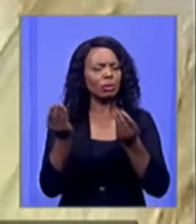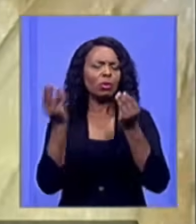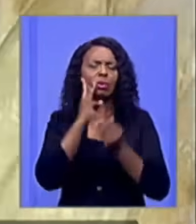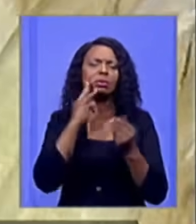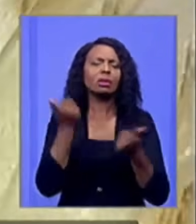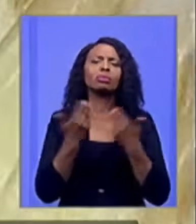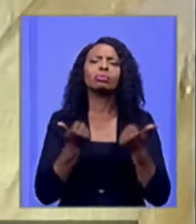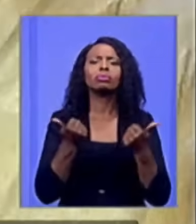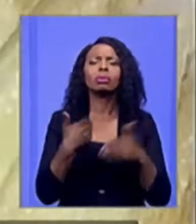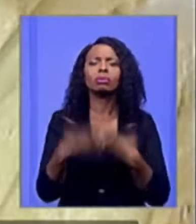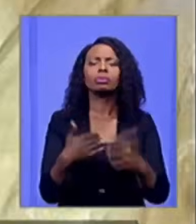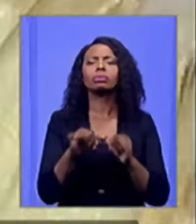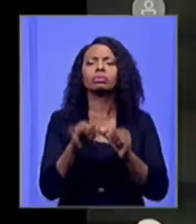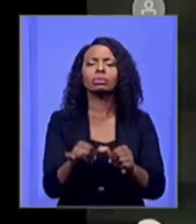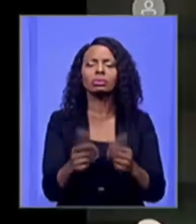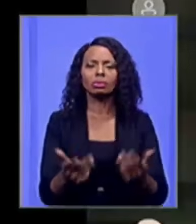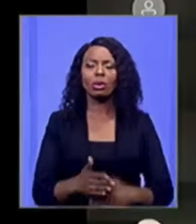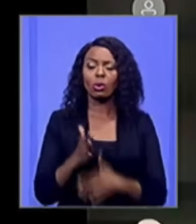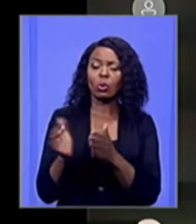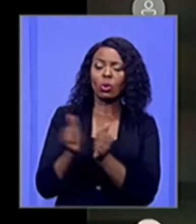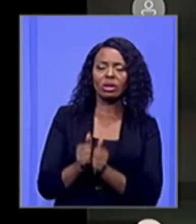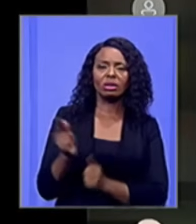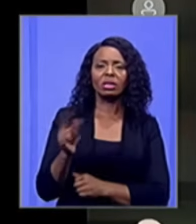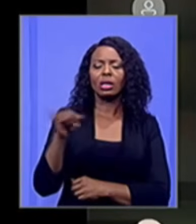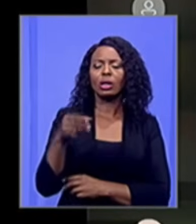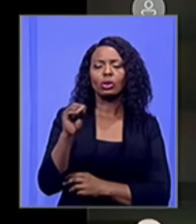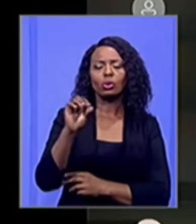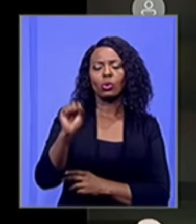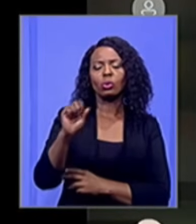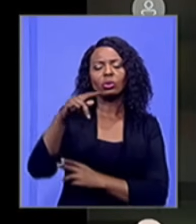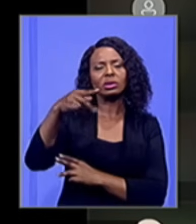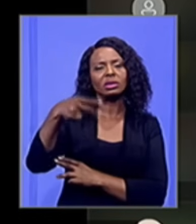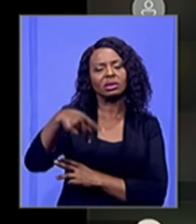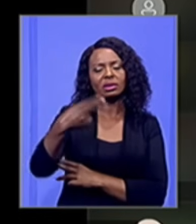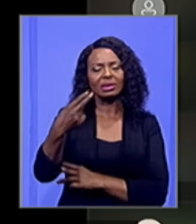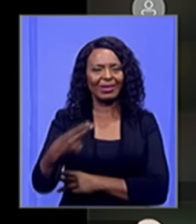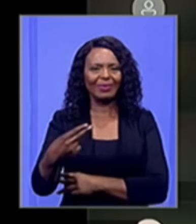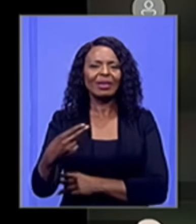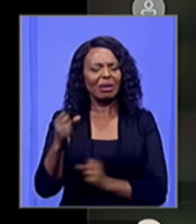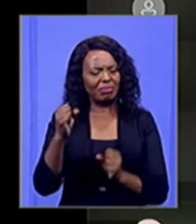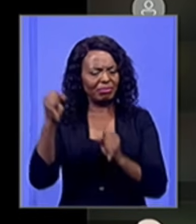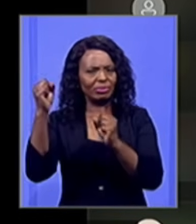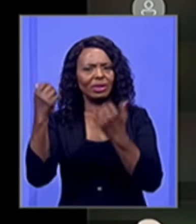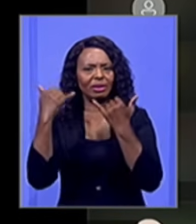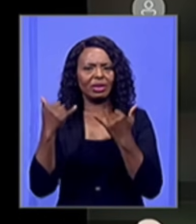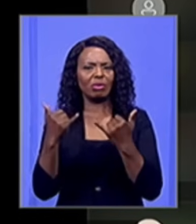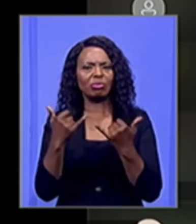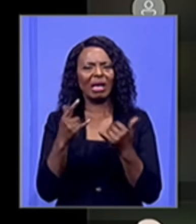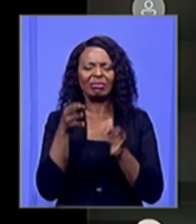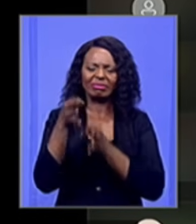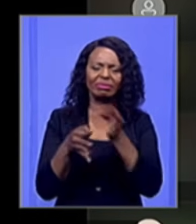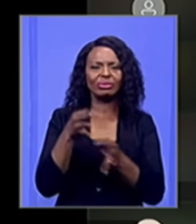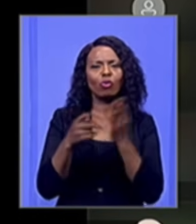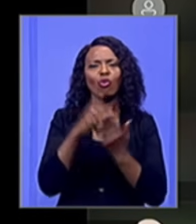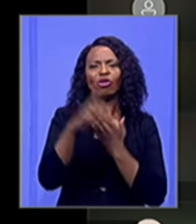we have. I think my colleague Joseph shared about the Brixton Crosby